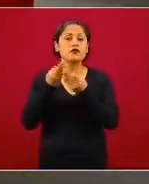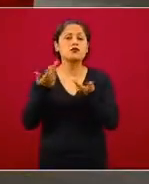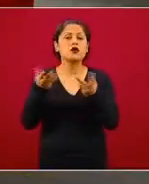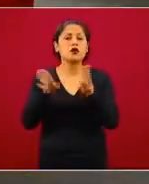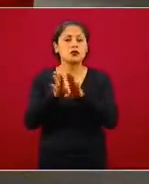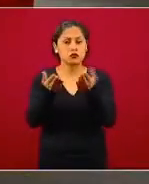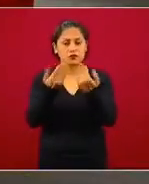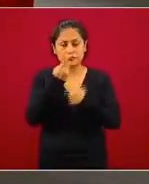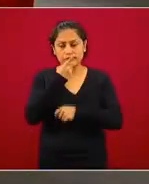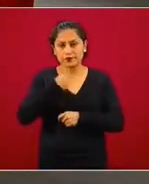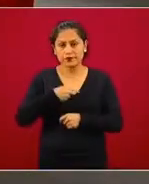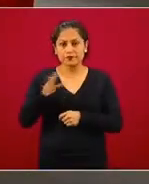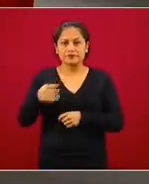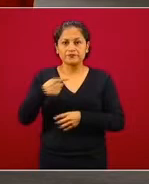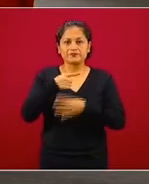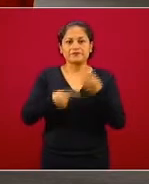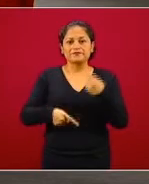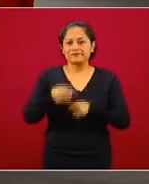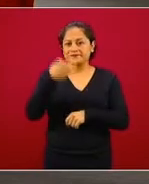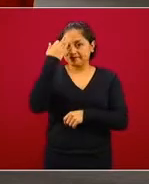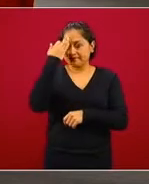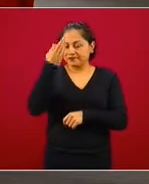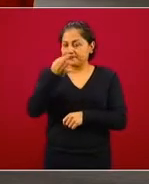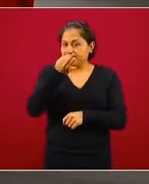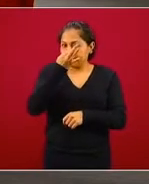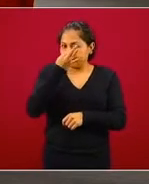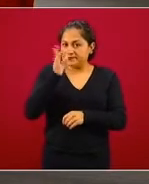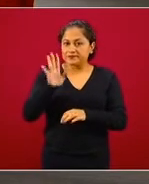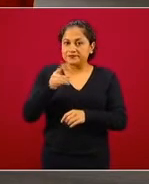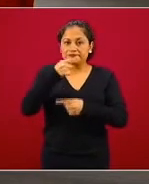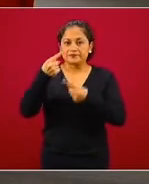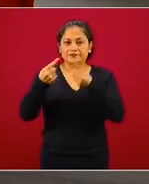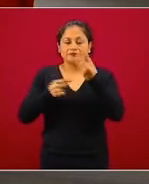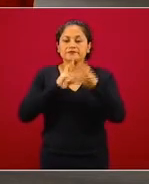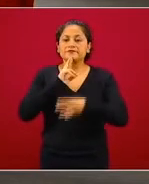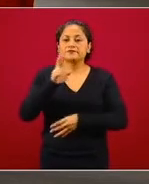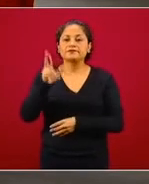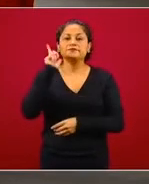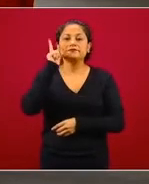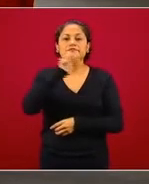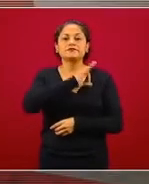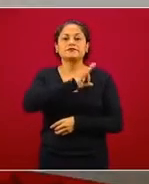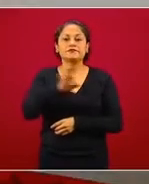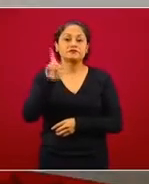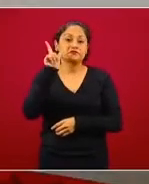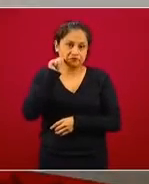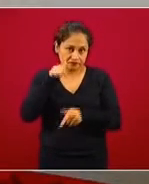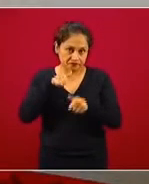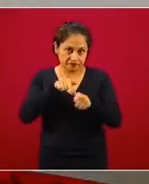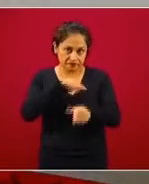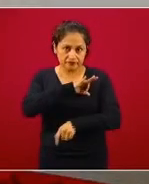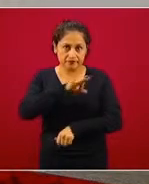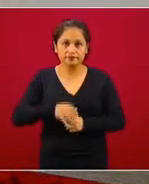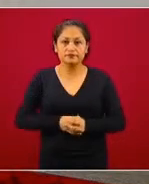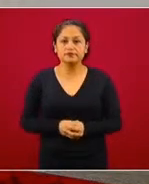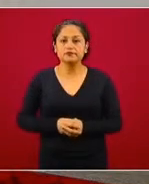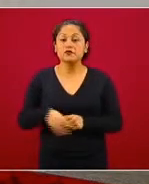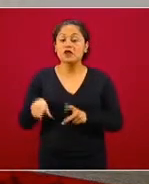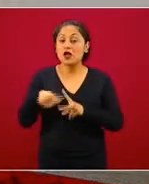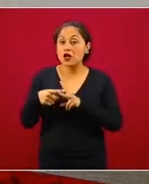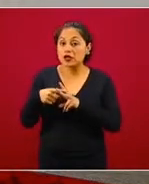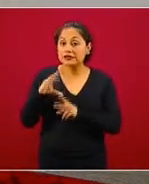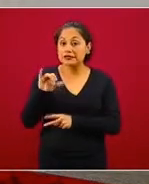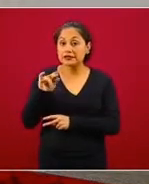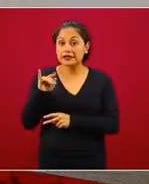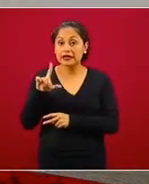minutos, trataré de that ser lo was the más drug that sintético is being posible. Si no used for nos da tiempo de todo, pues seguimos but there is platicando a mañana. shortage of this. Respecto al modelo Are Centinela, a reserva you de